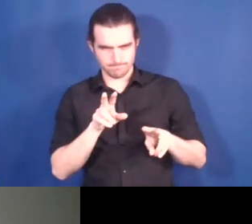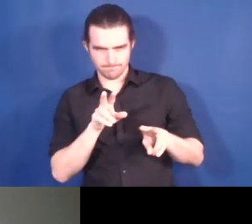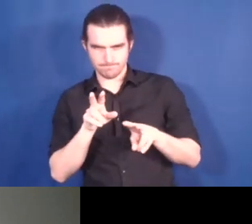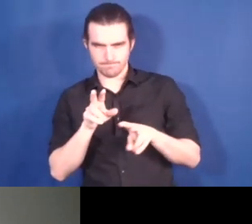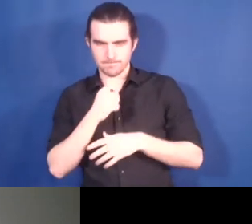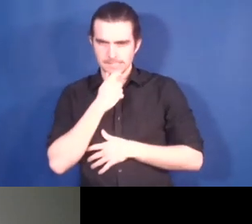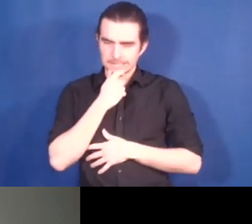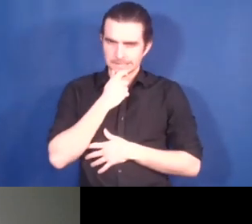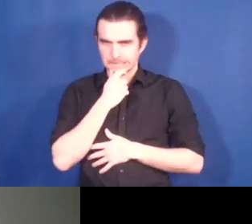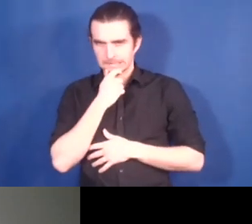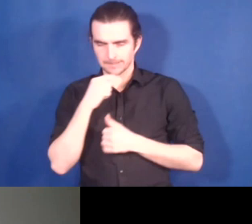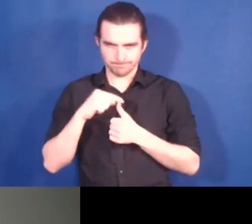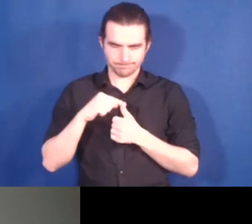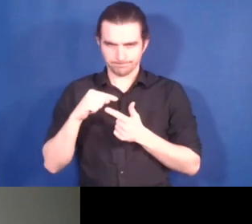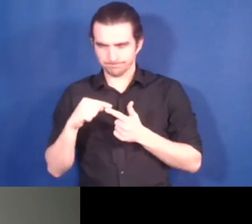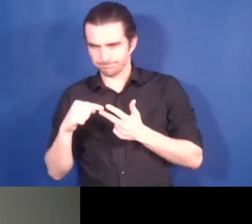I should say, though,